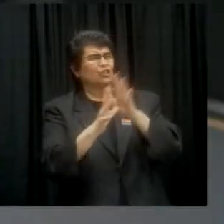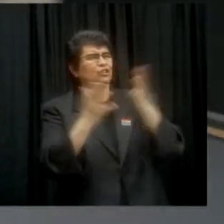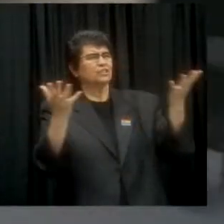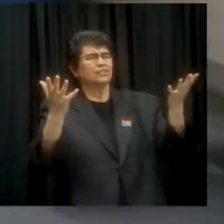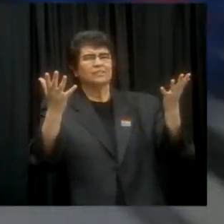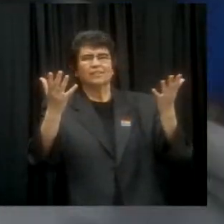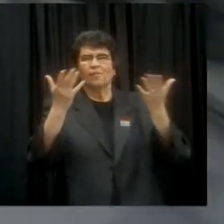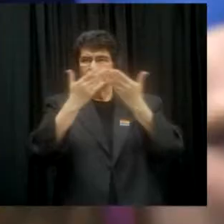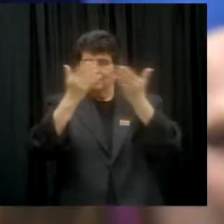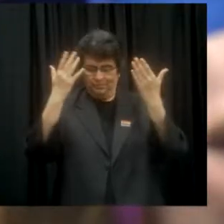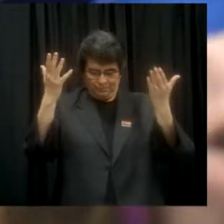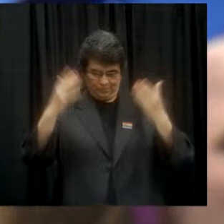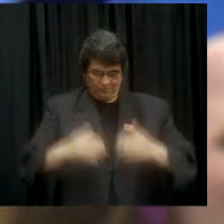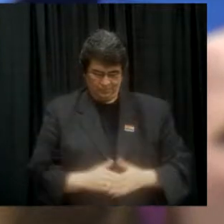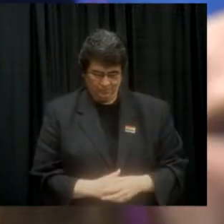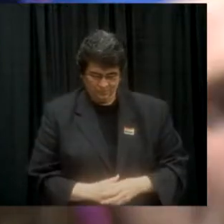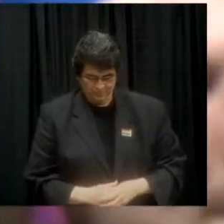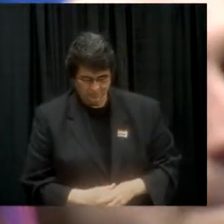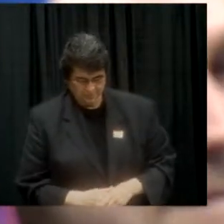clap for them.